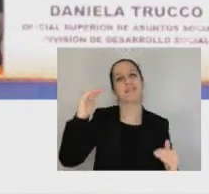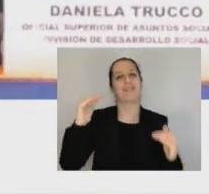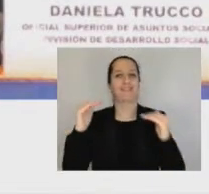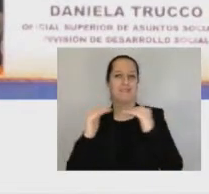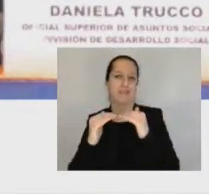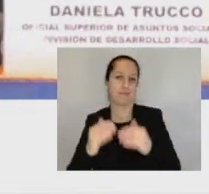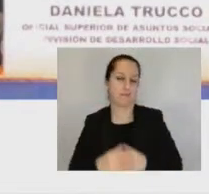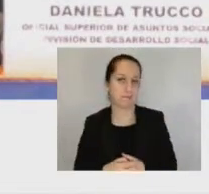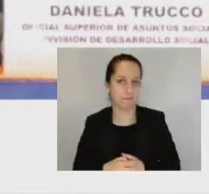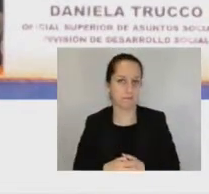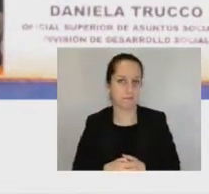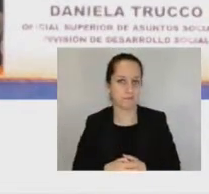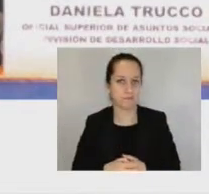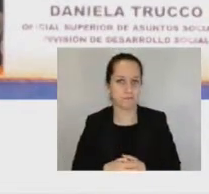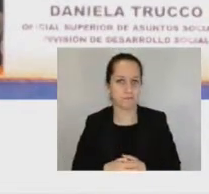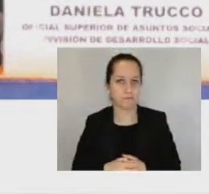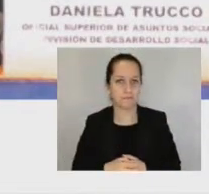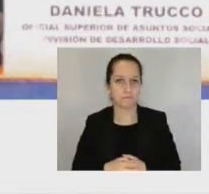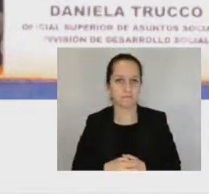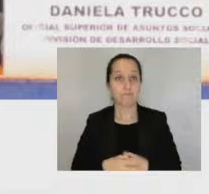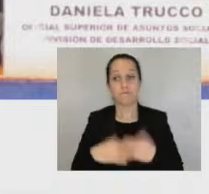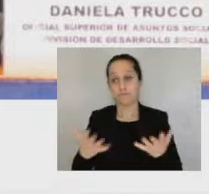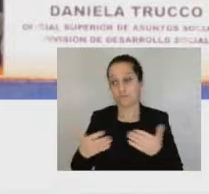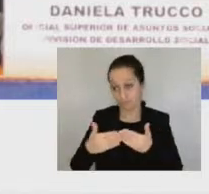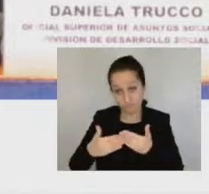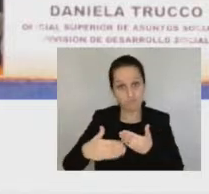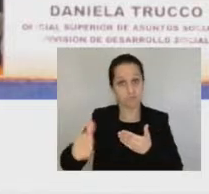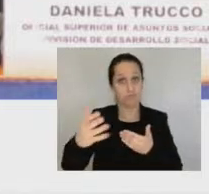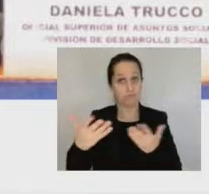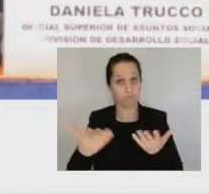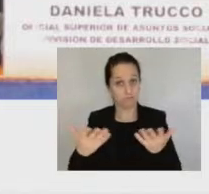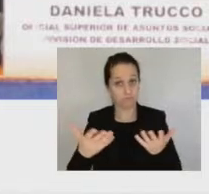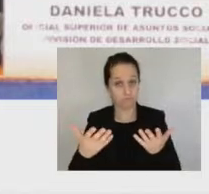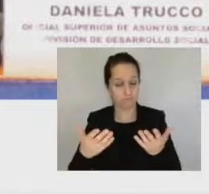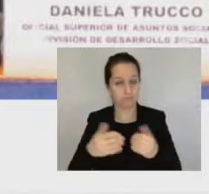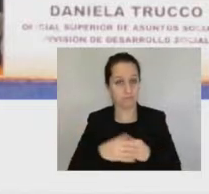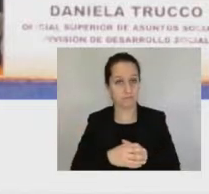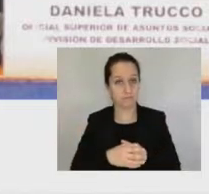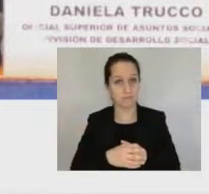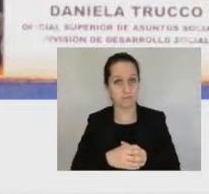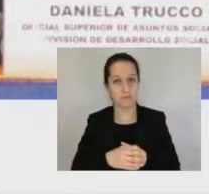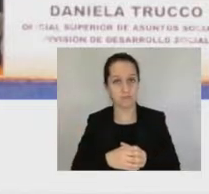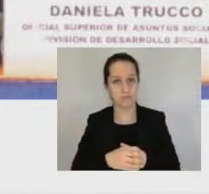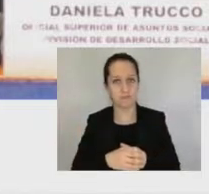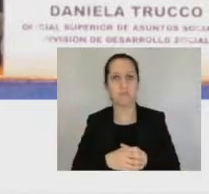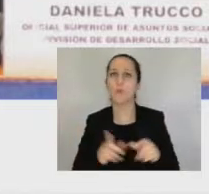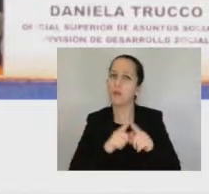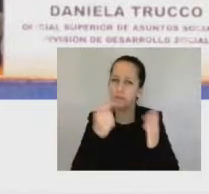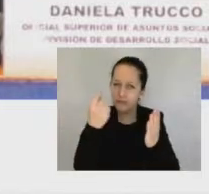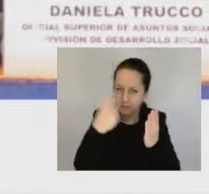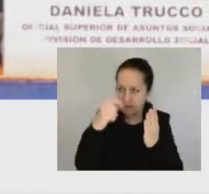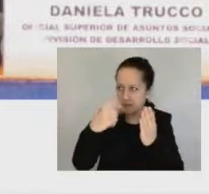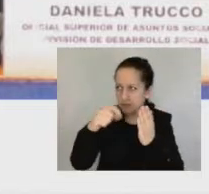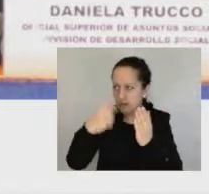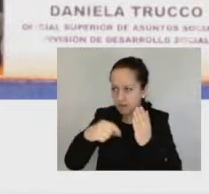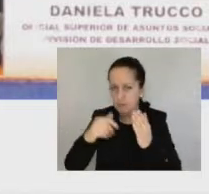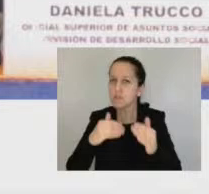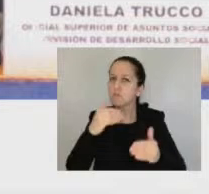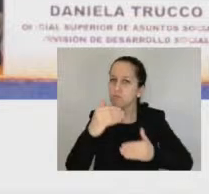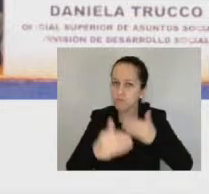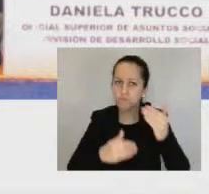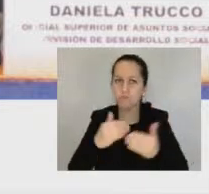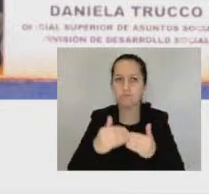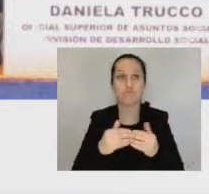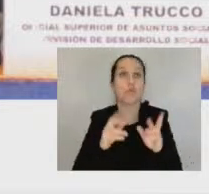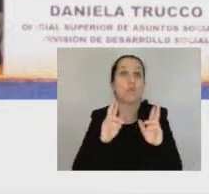forward and reduce this gap. What would be the next steps? The next steps, well, here we have some